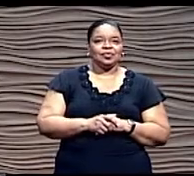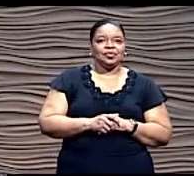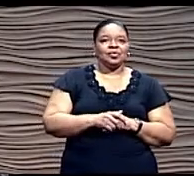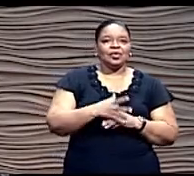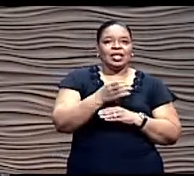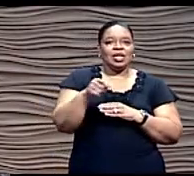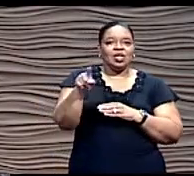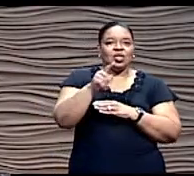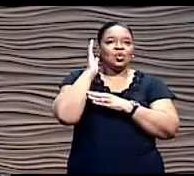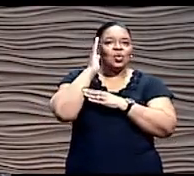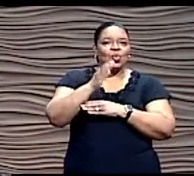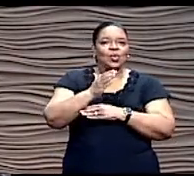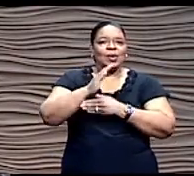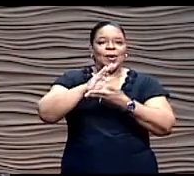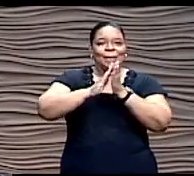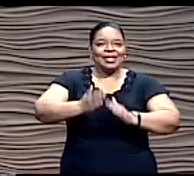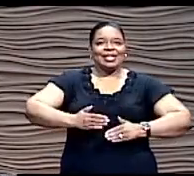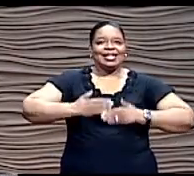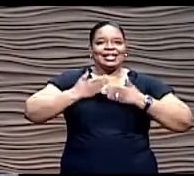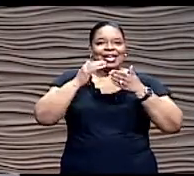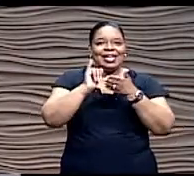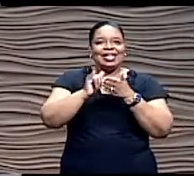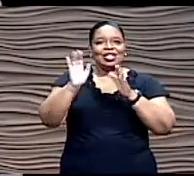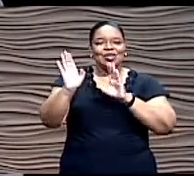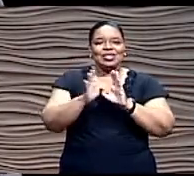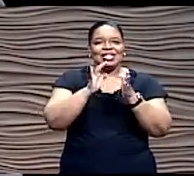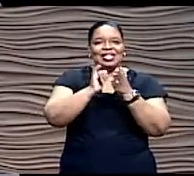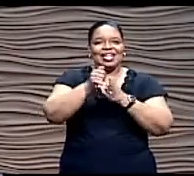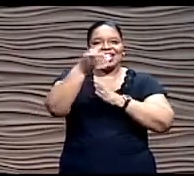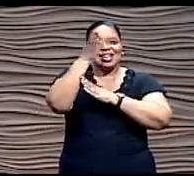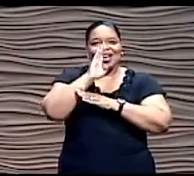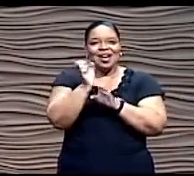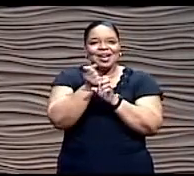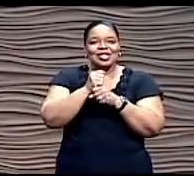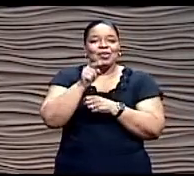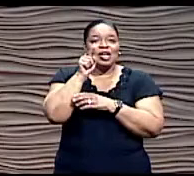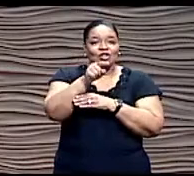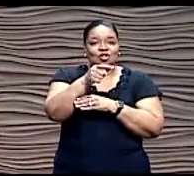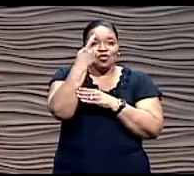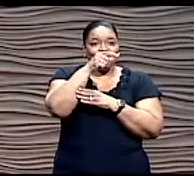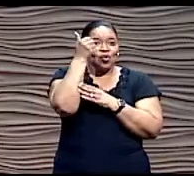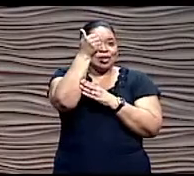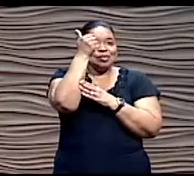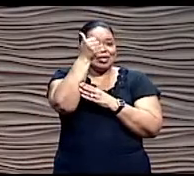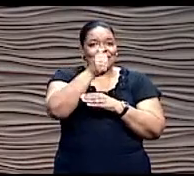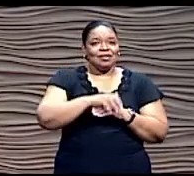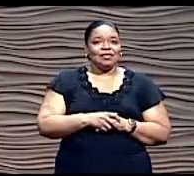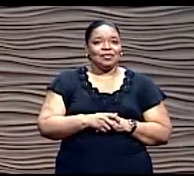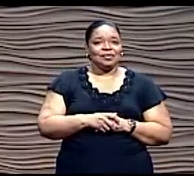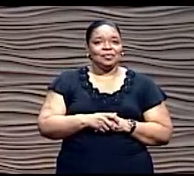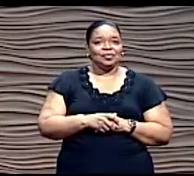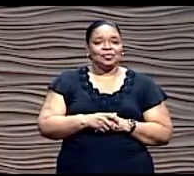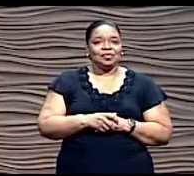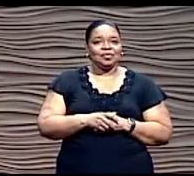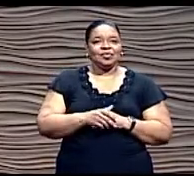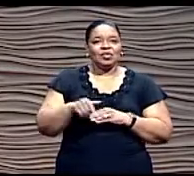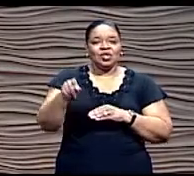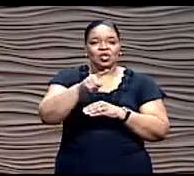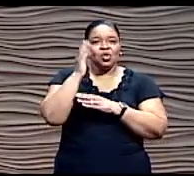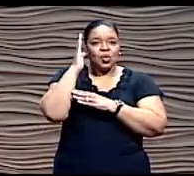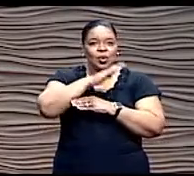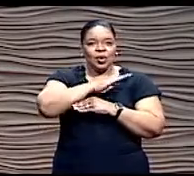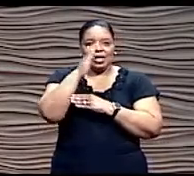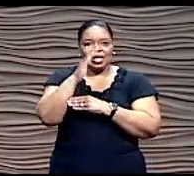And you'll be glad that you did. God has made you for himself. And you'll never